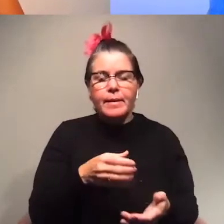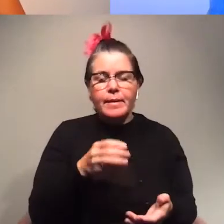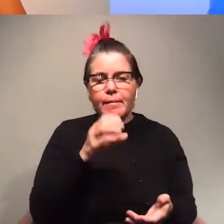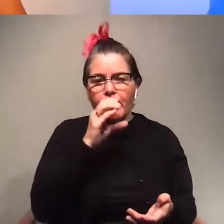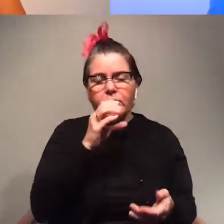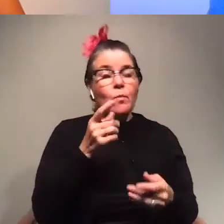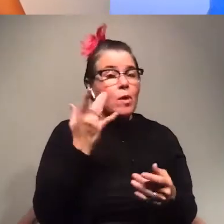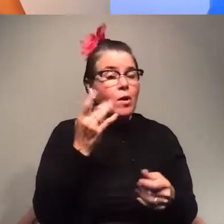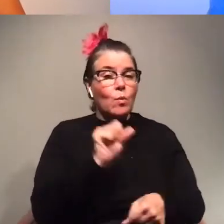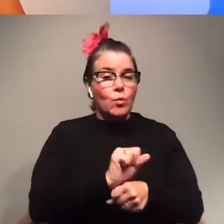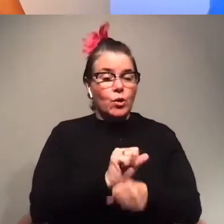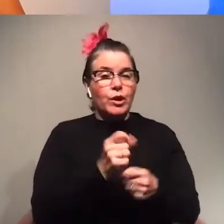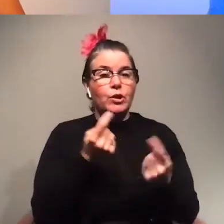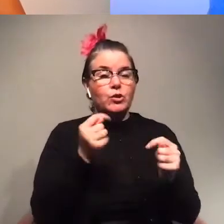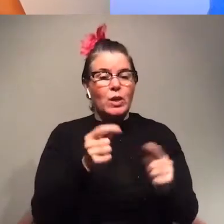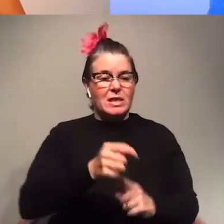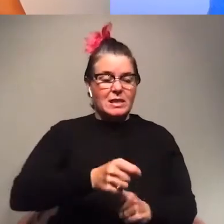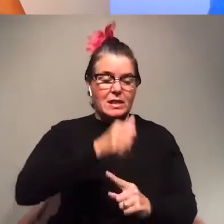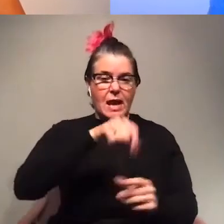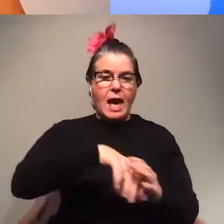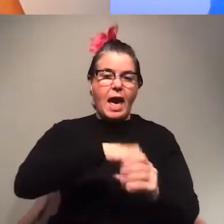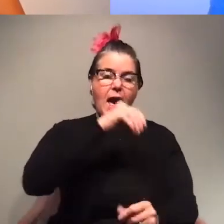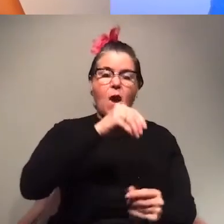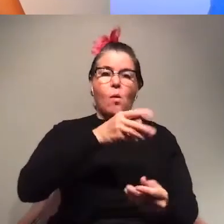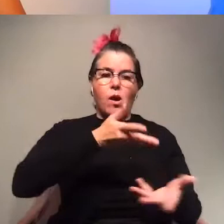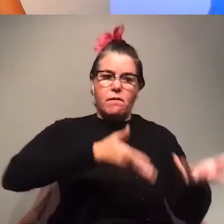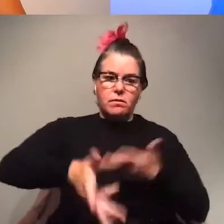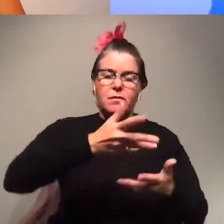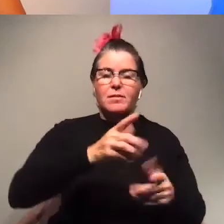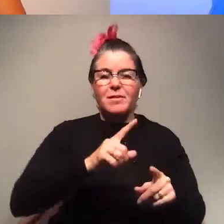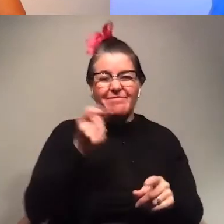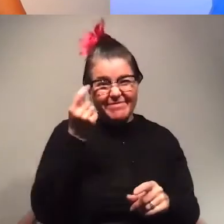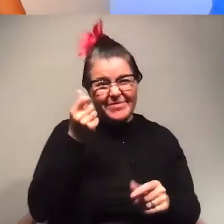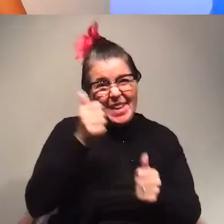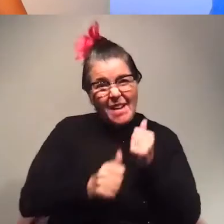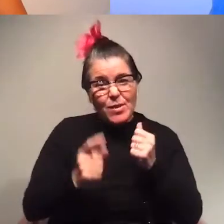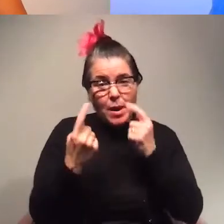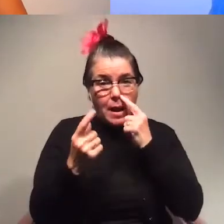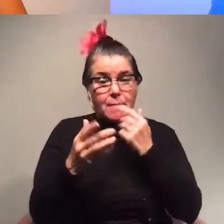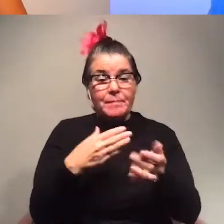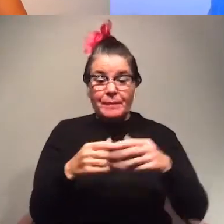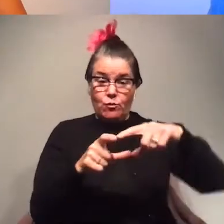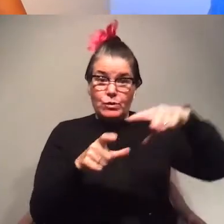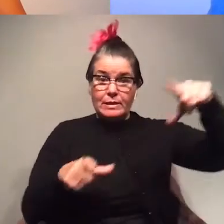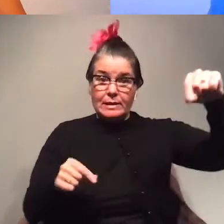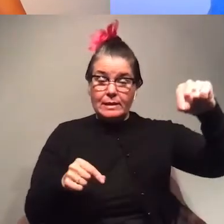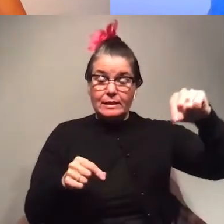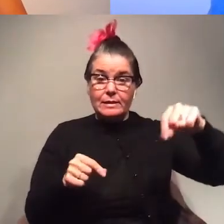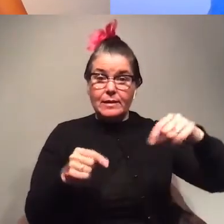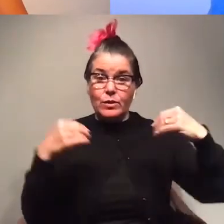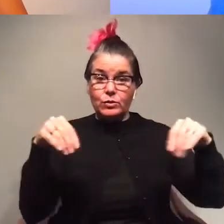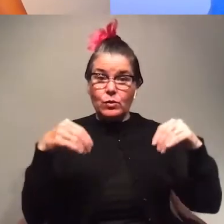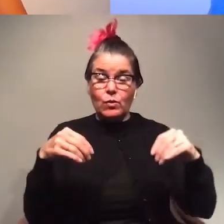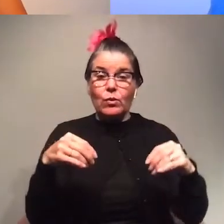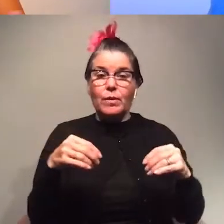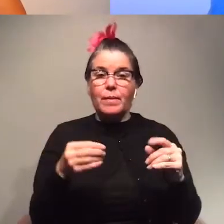working to try and get it out of circulation, but it's everywhere. Even when you get a receipt, you probably get the most exposure when you touch